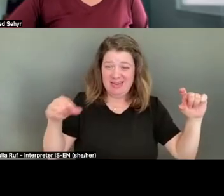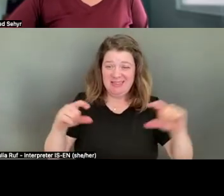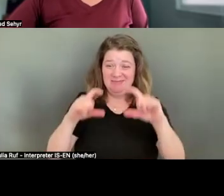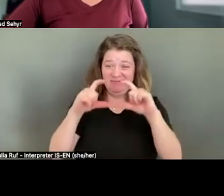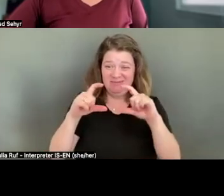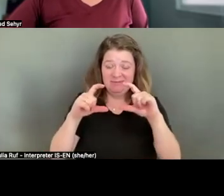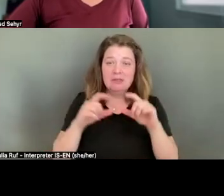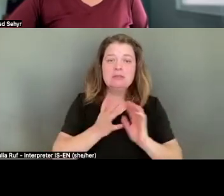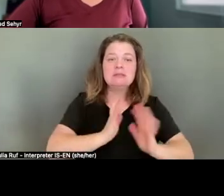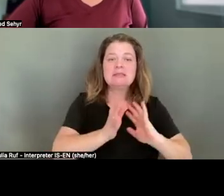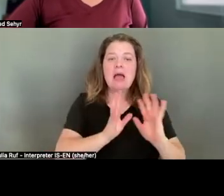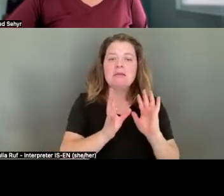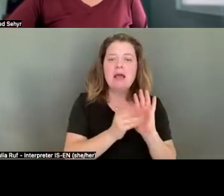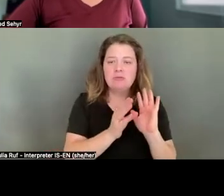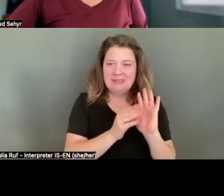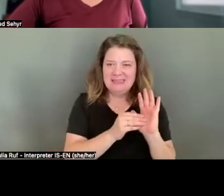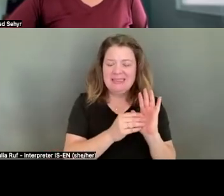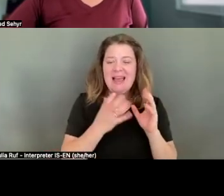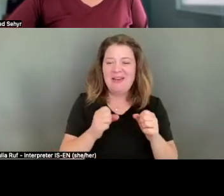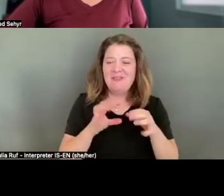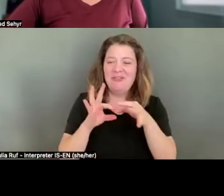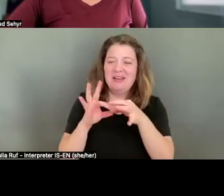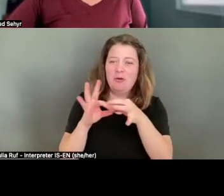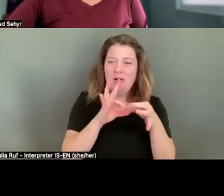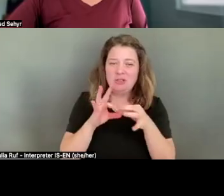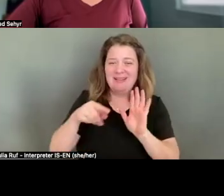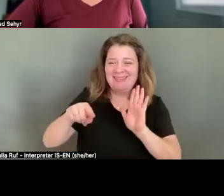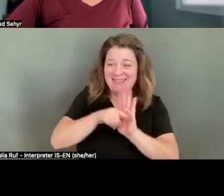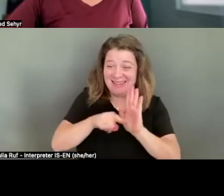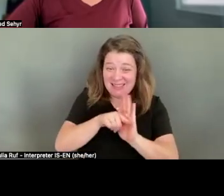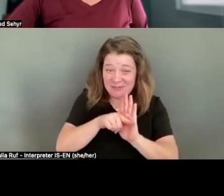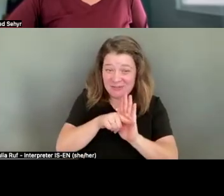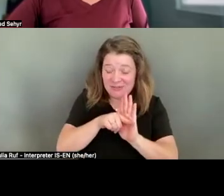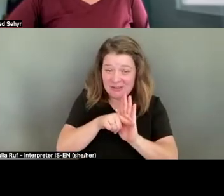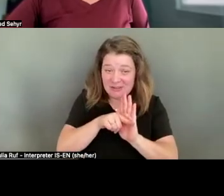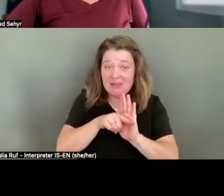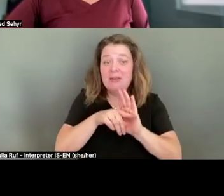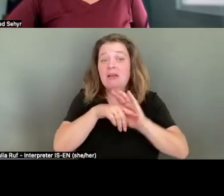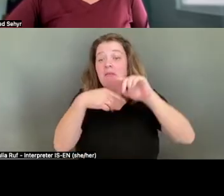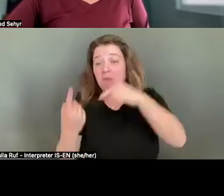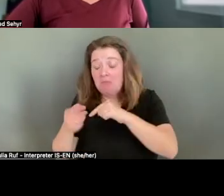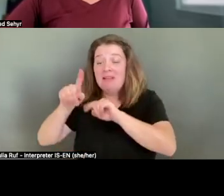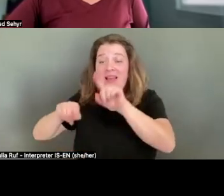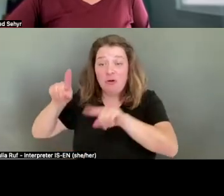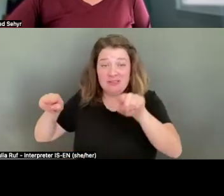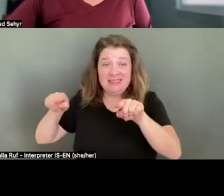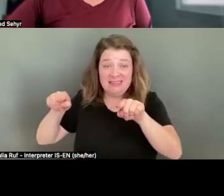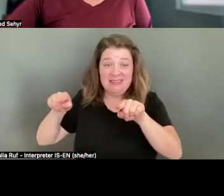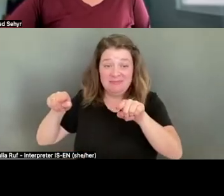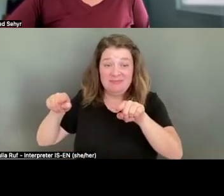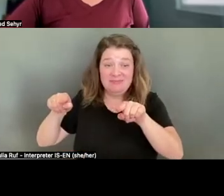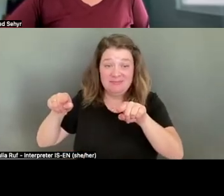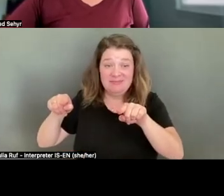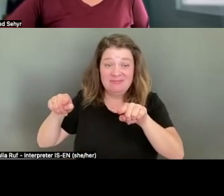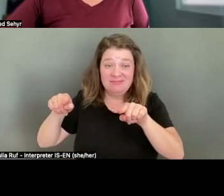was a negative correlation between iconicity and the diversity index. And what I think this